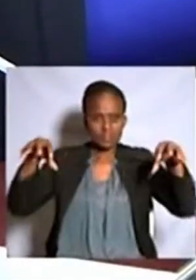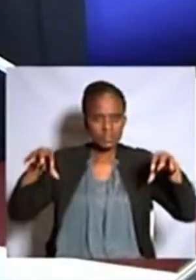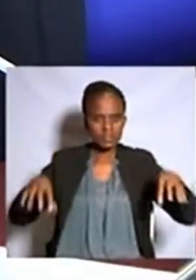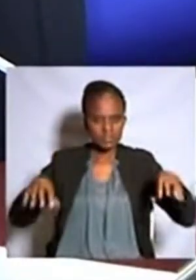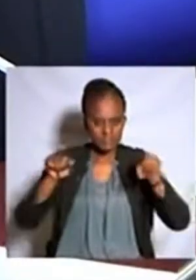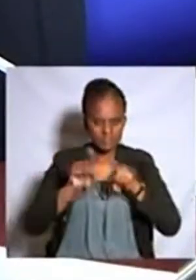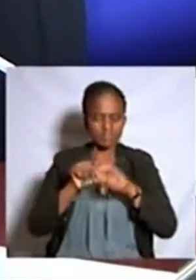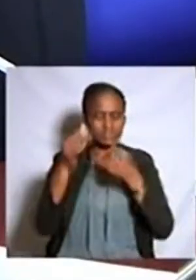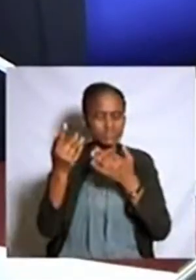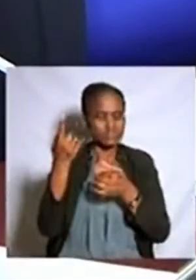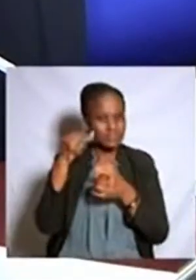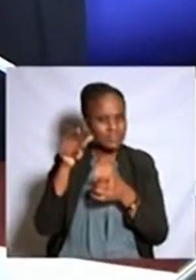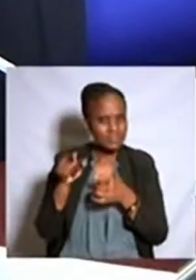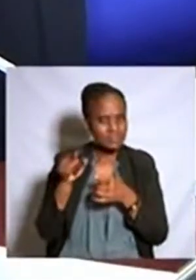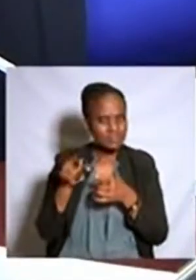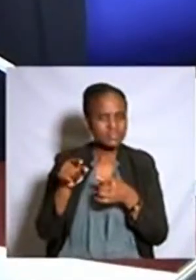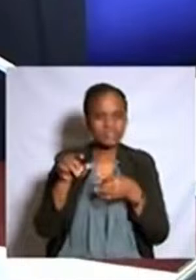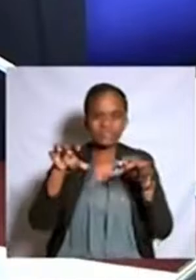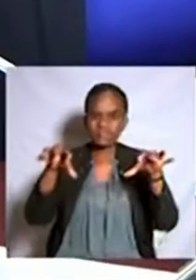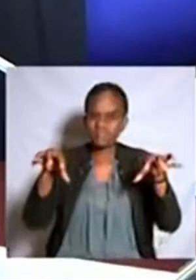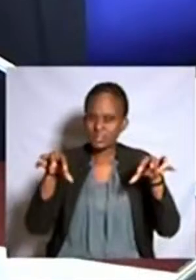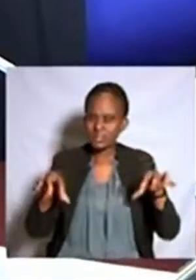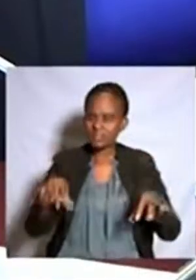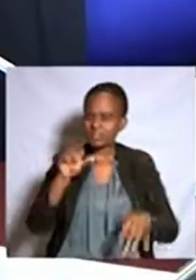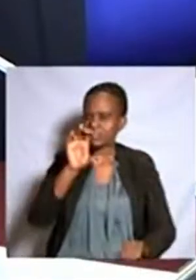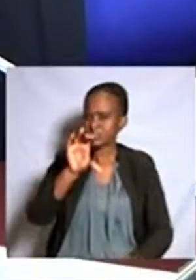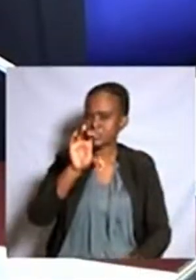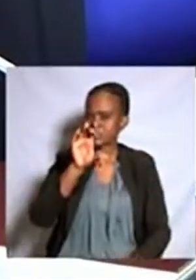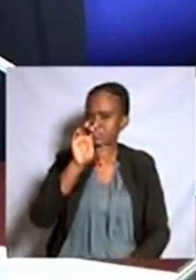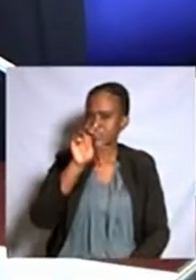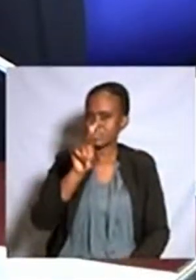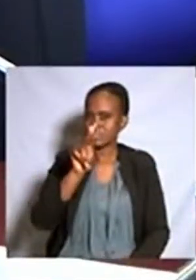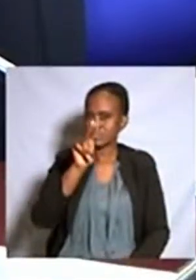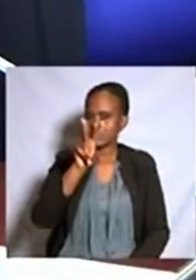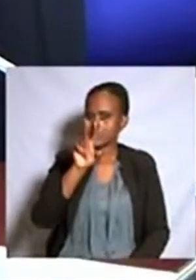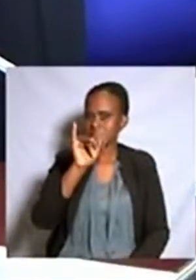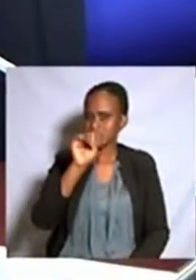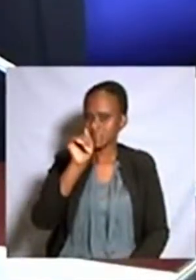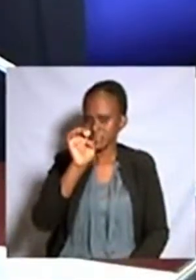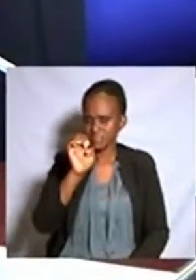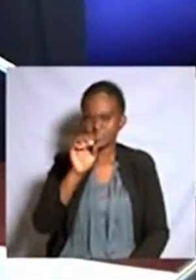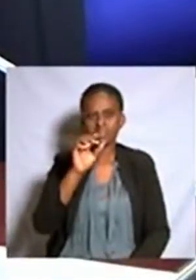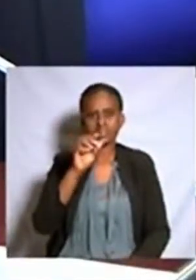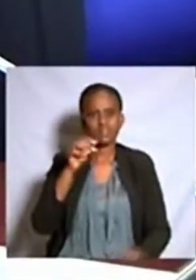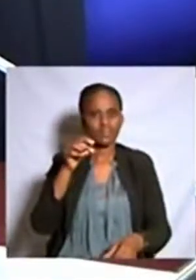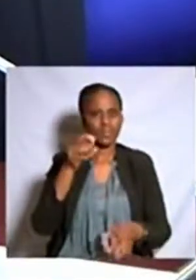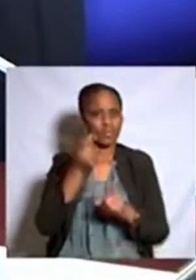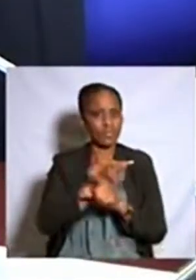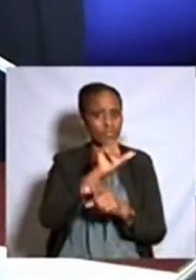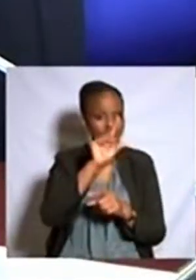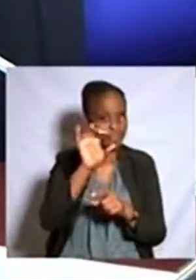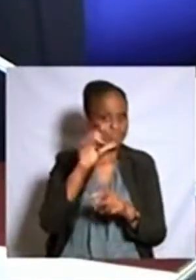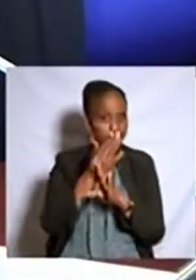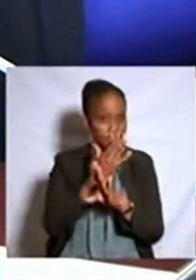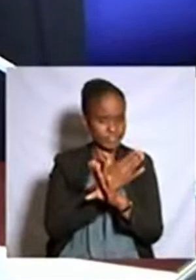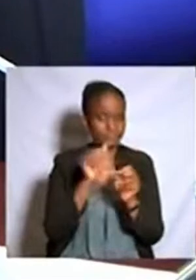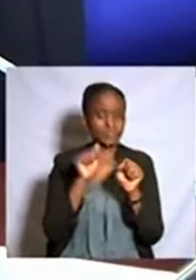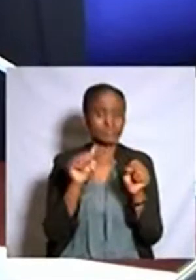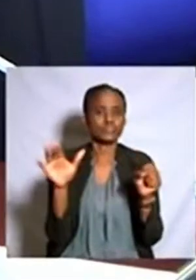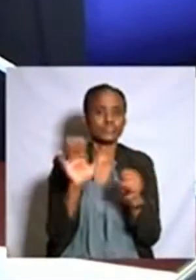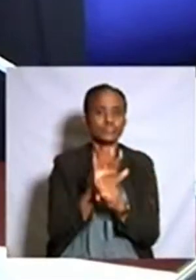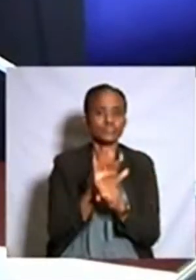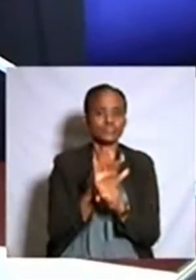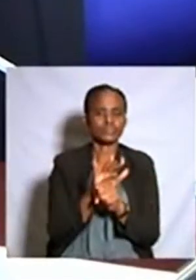await the caveat details from the council before the same can be filled. Item 9, Chair, is the